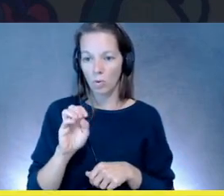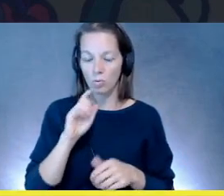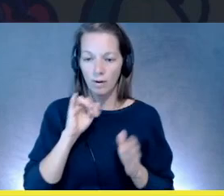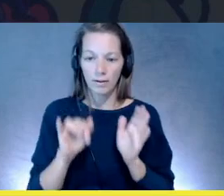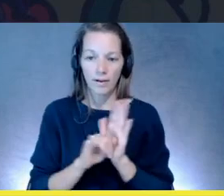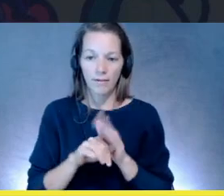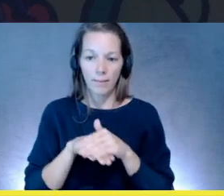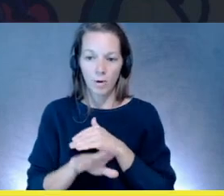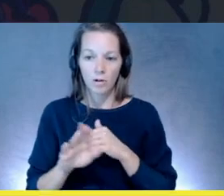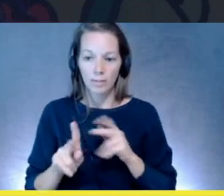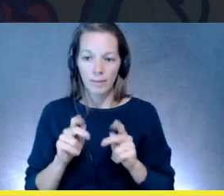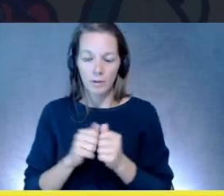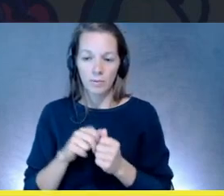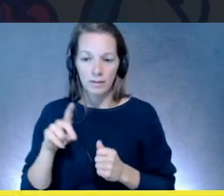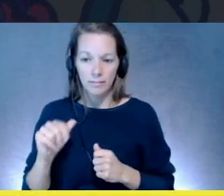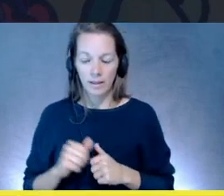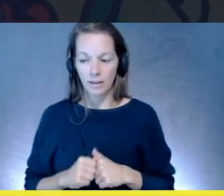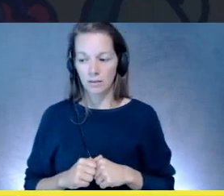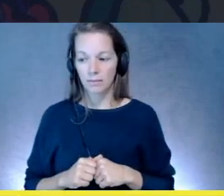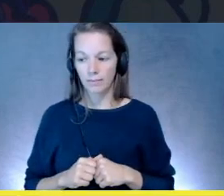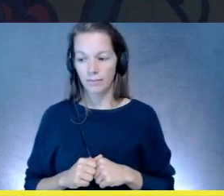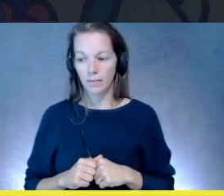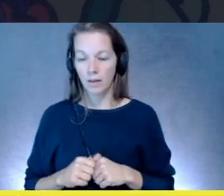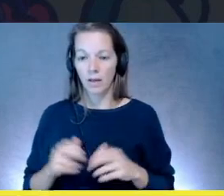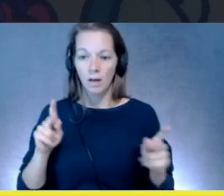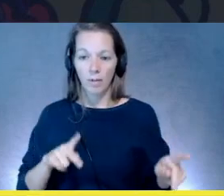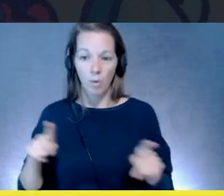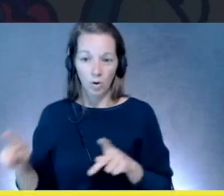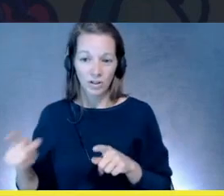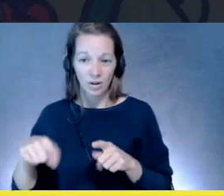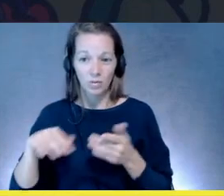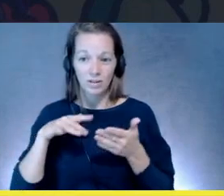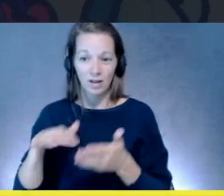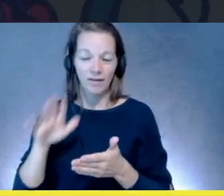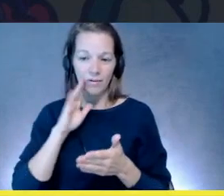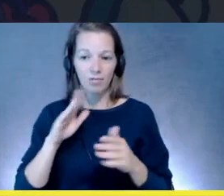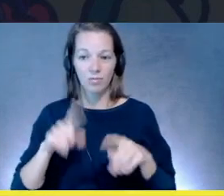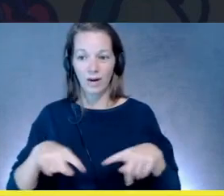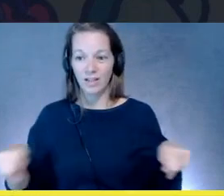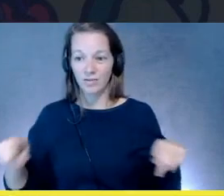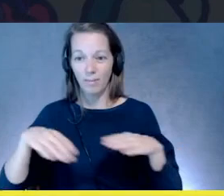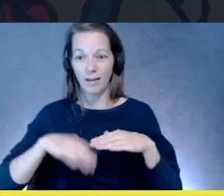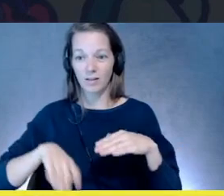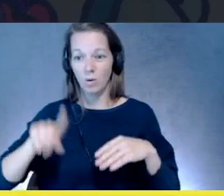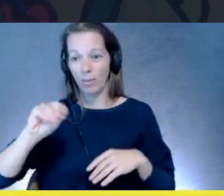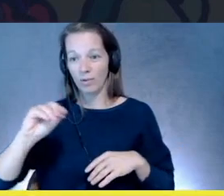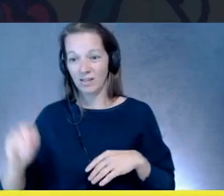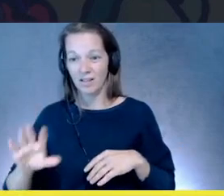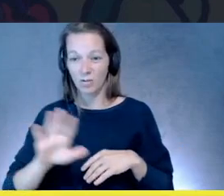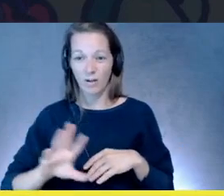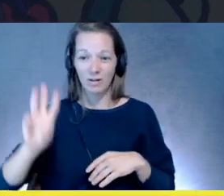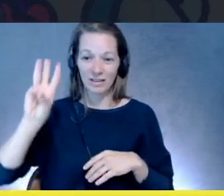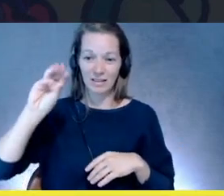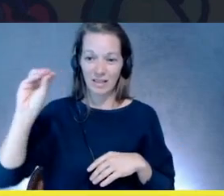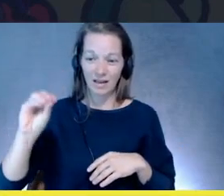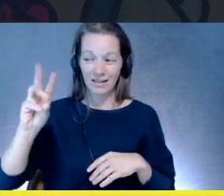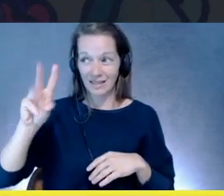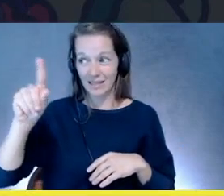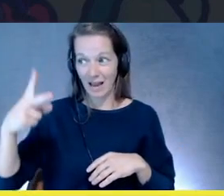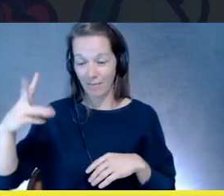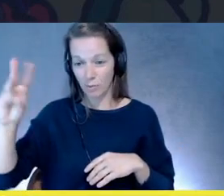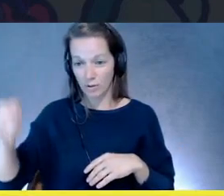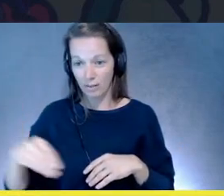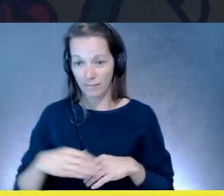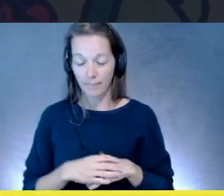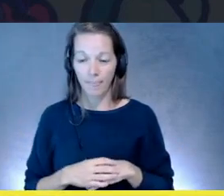people with disabilities. Proportions in those studies have ranged from less than 1% to about 6.5%. As I